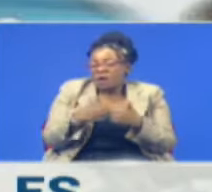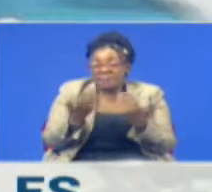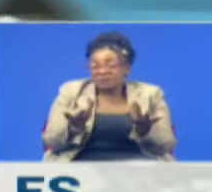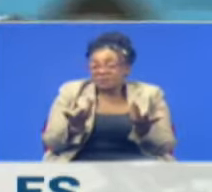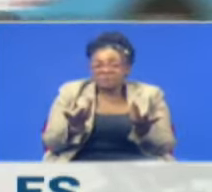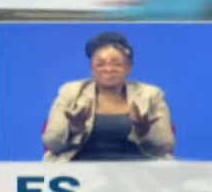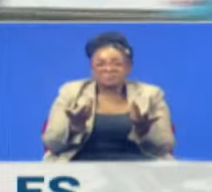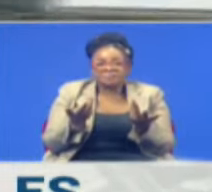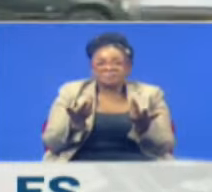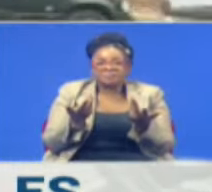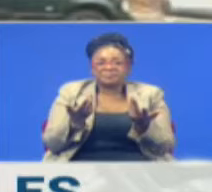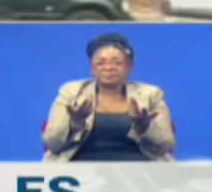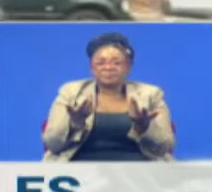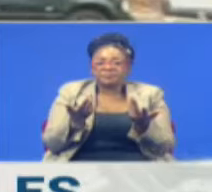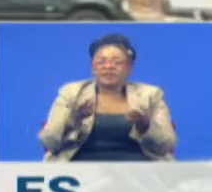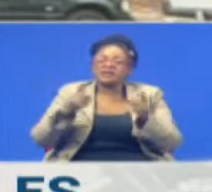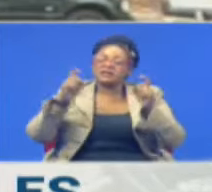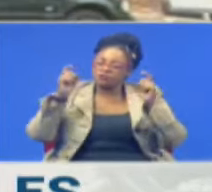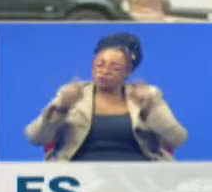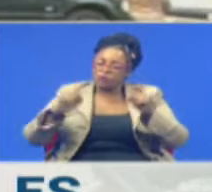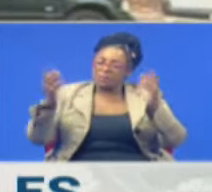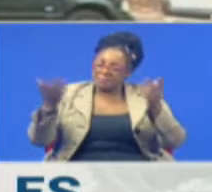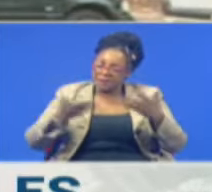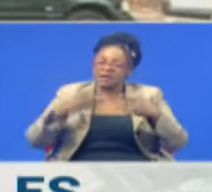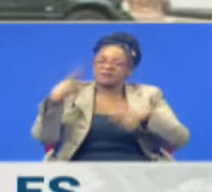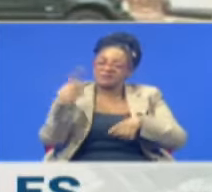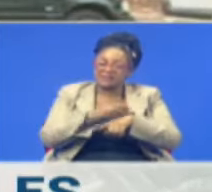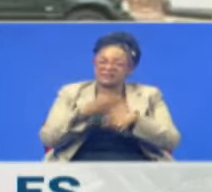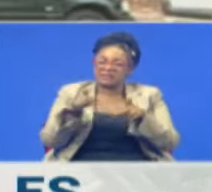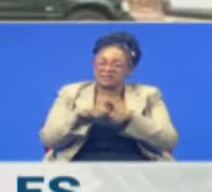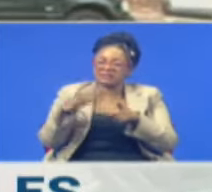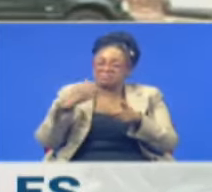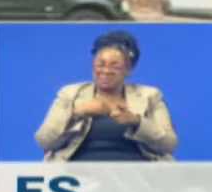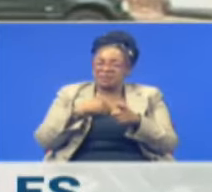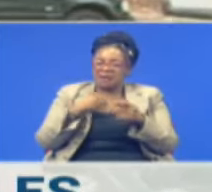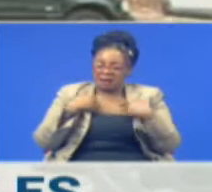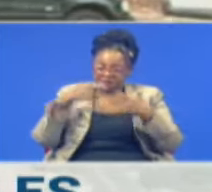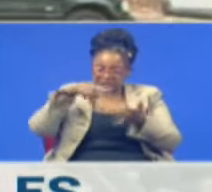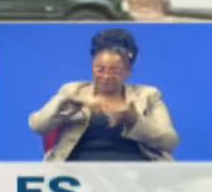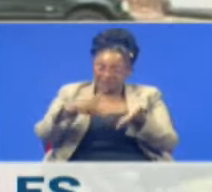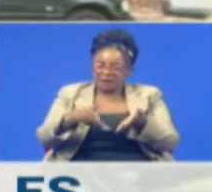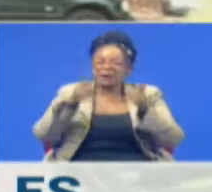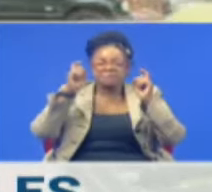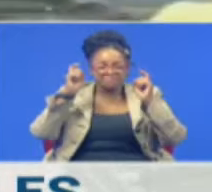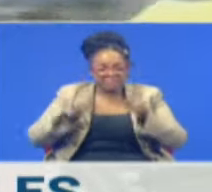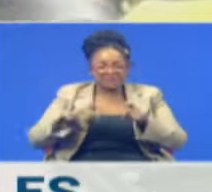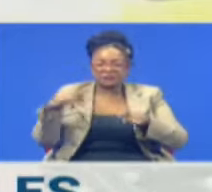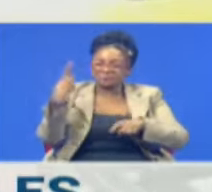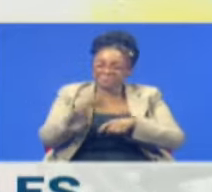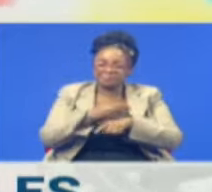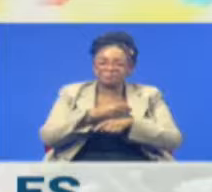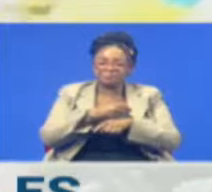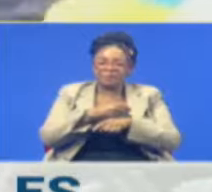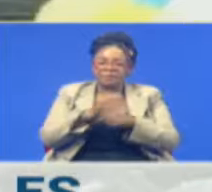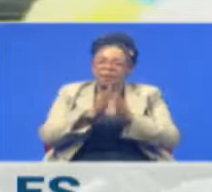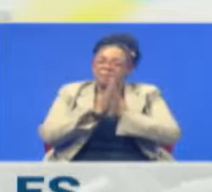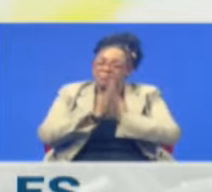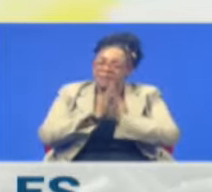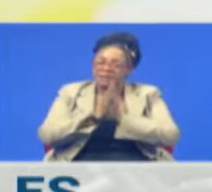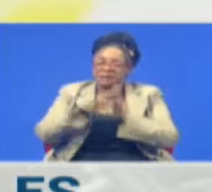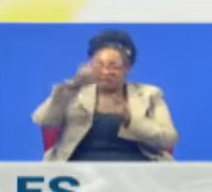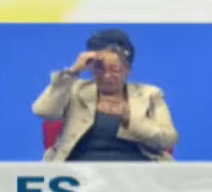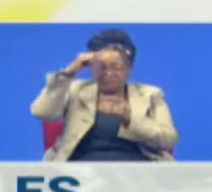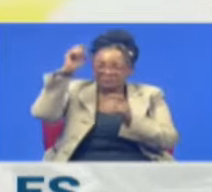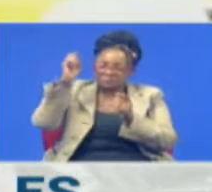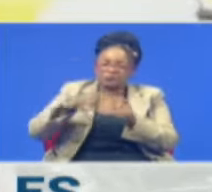Hiyo vaccine zikuji, ikuji hata situ, hata mimi vile nimesimama hapa, nipate kuchanjwa. Hiyo ndio kitu ya kwanza. Inafaa mimi naomba ikuje. Serikali watie